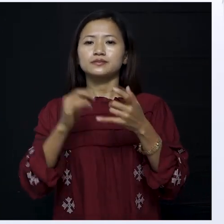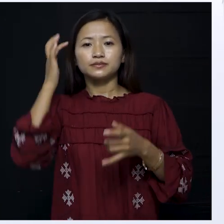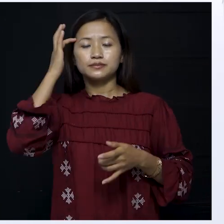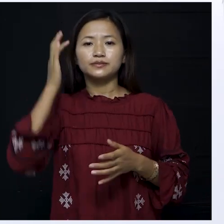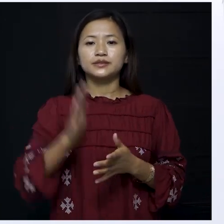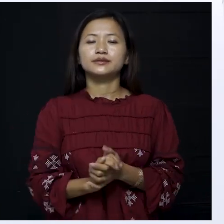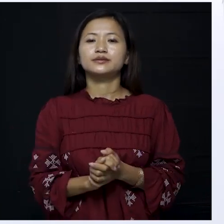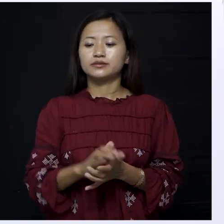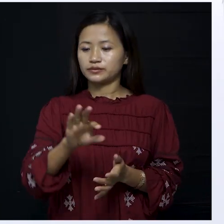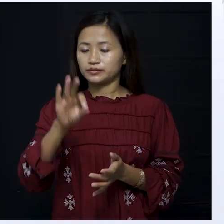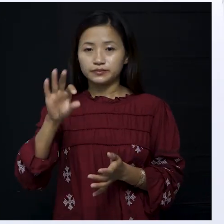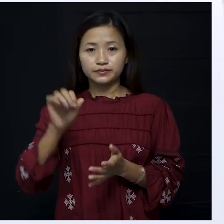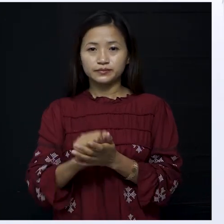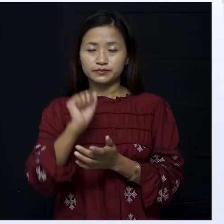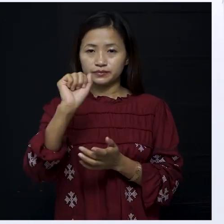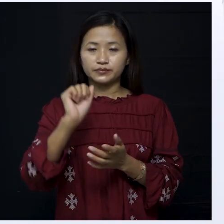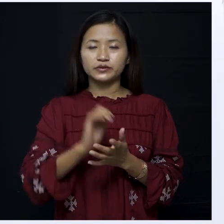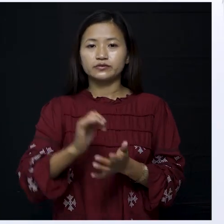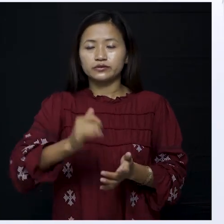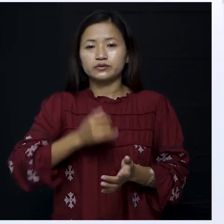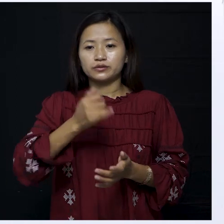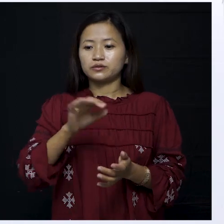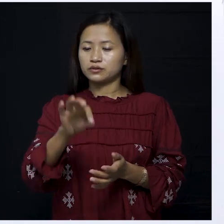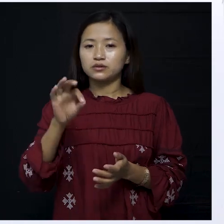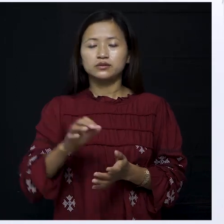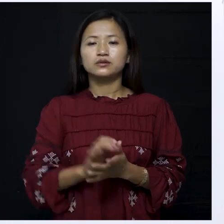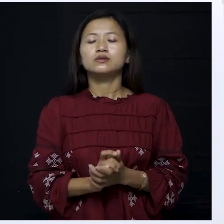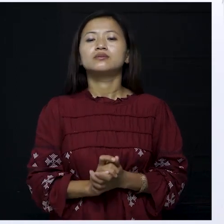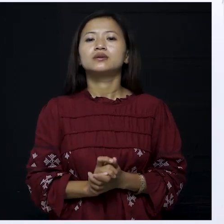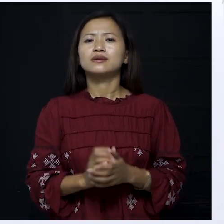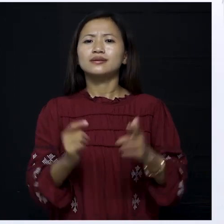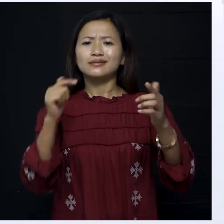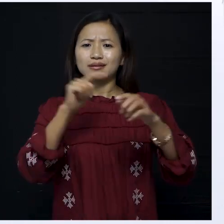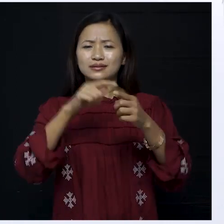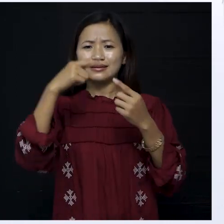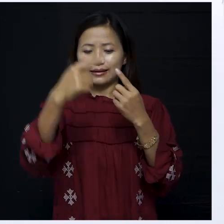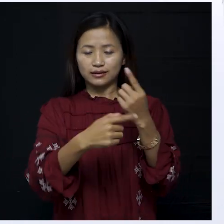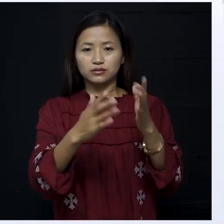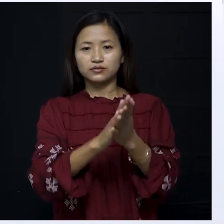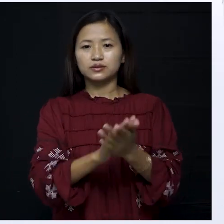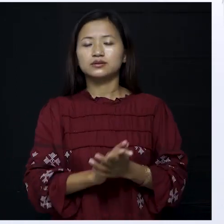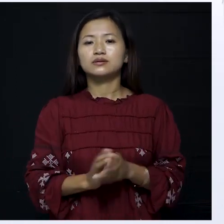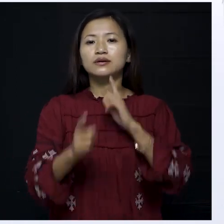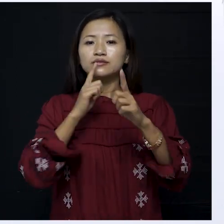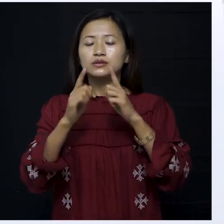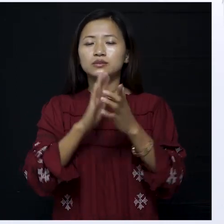will always find yourself in the present moment, and at the moment of speaking,